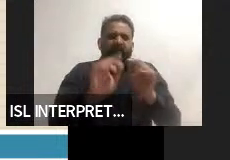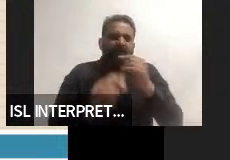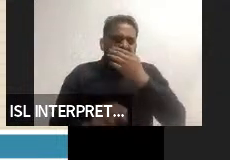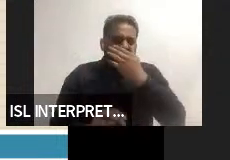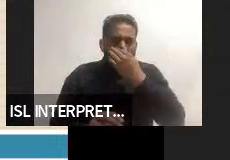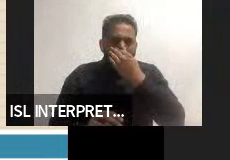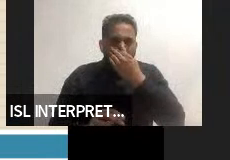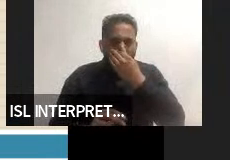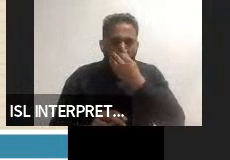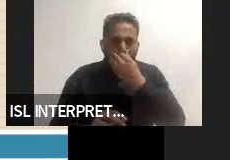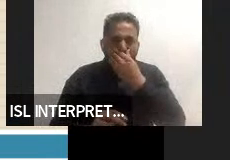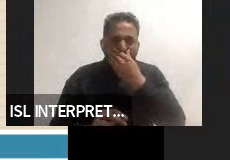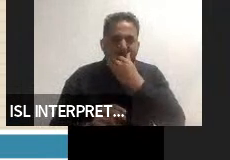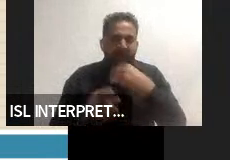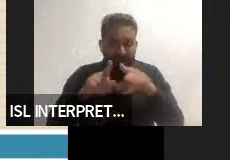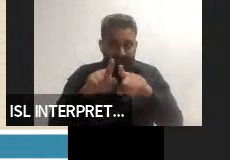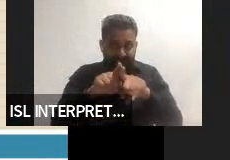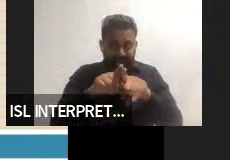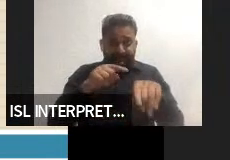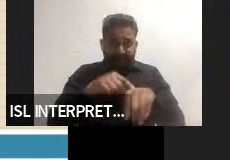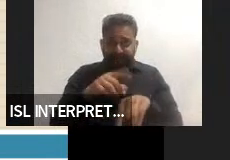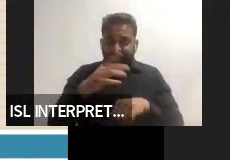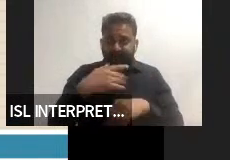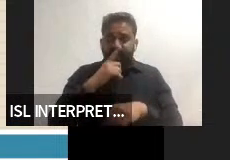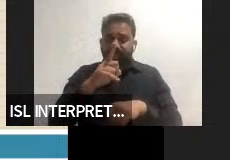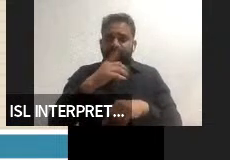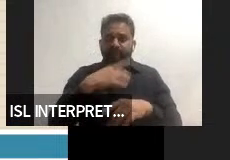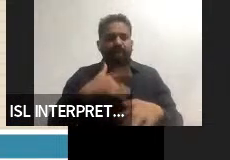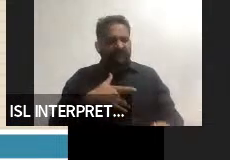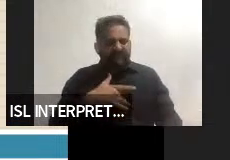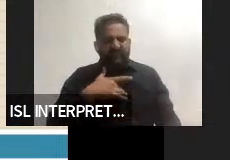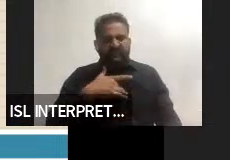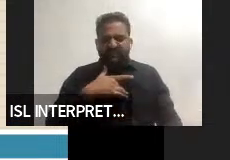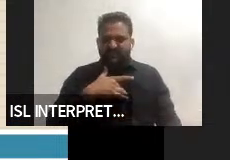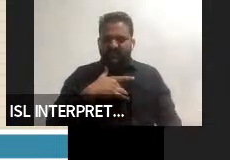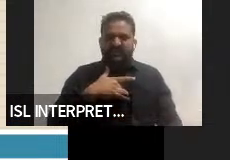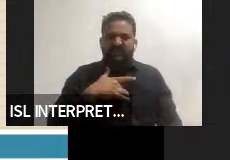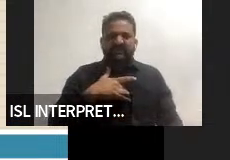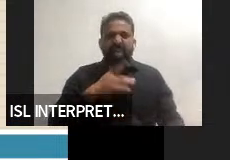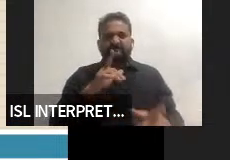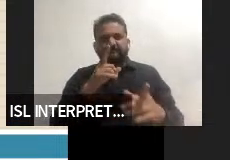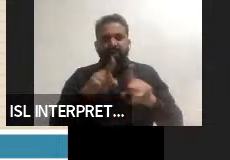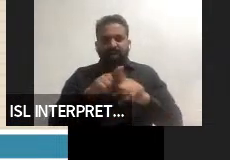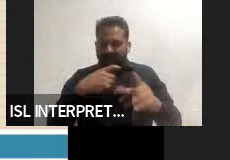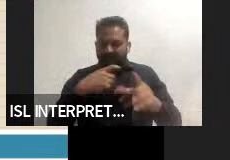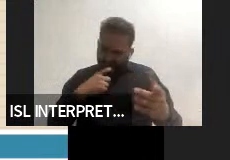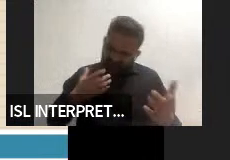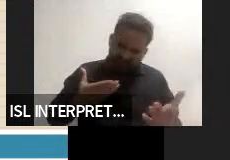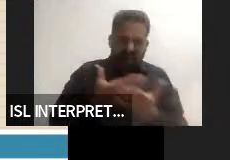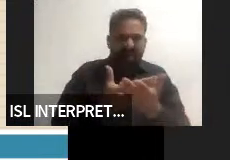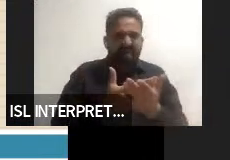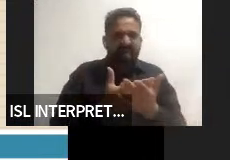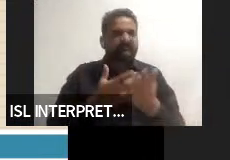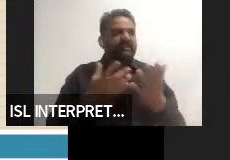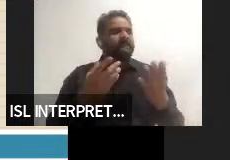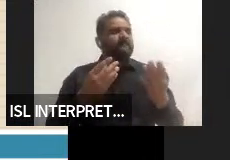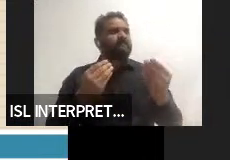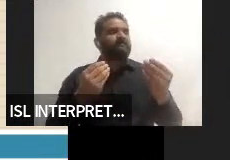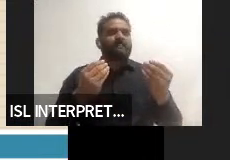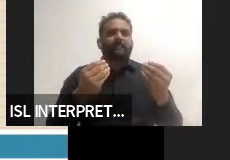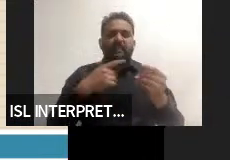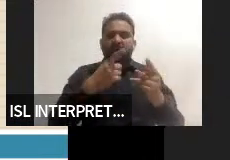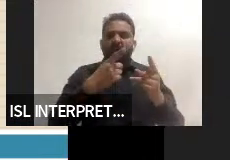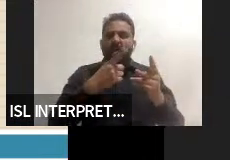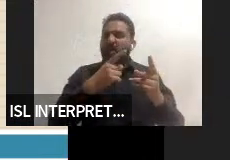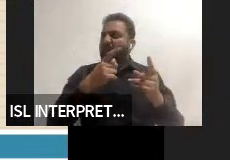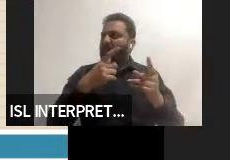at the same time, you should not be so generous that as a claimant, you start writing good things or good facts or